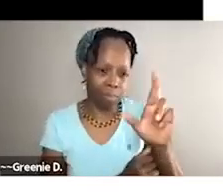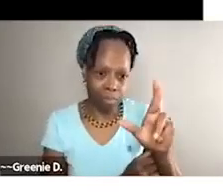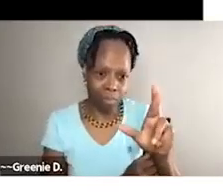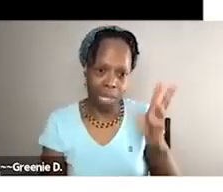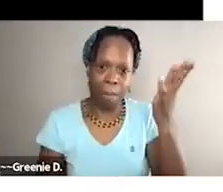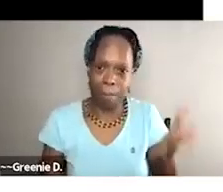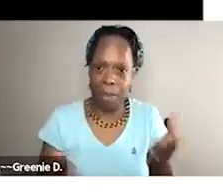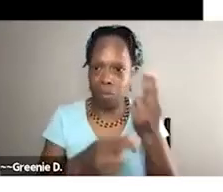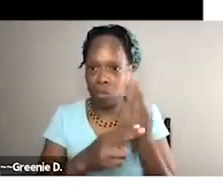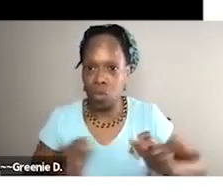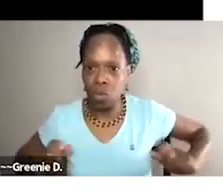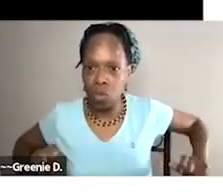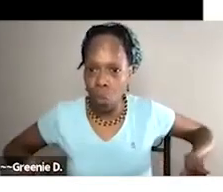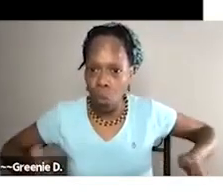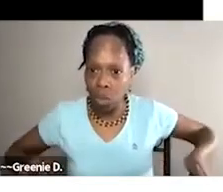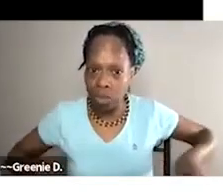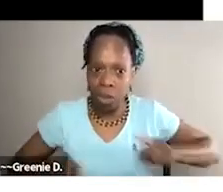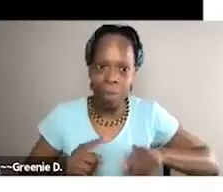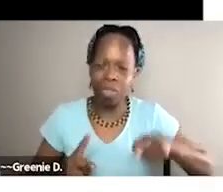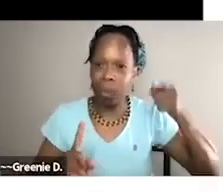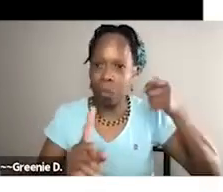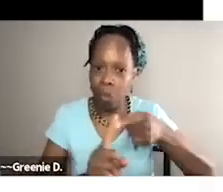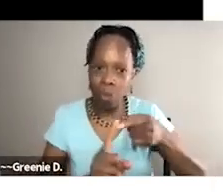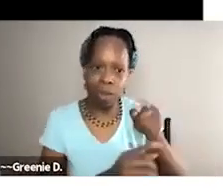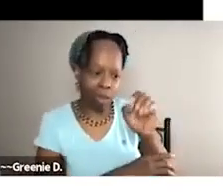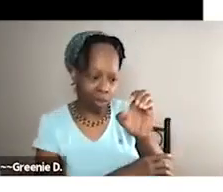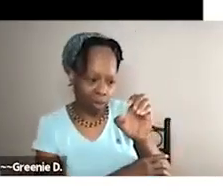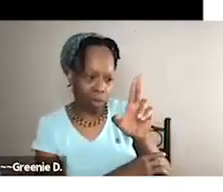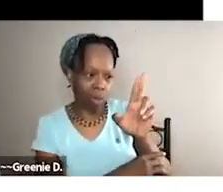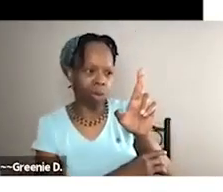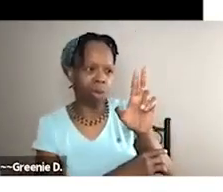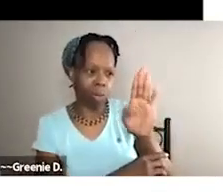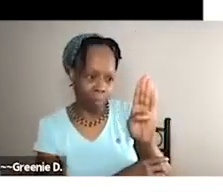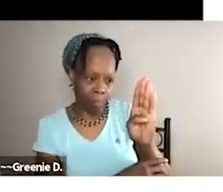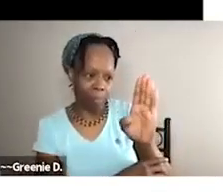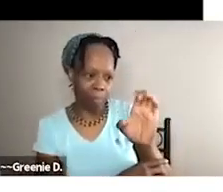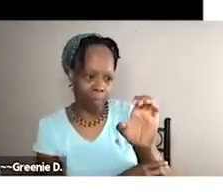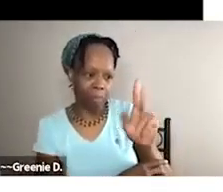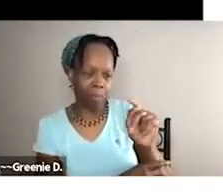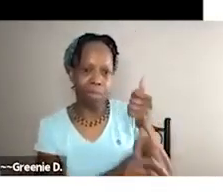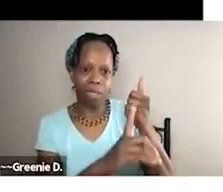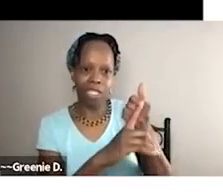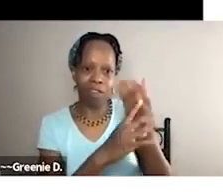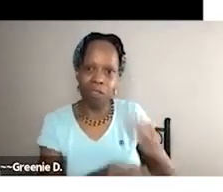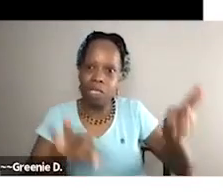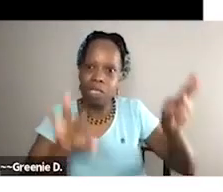really vital to accessibility when we're thinking about, you know, navigating the streets, whether it be in